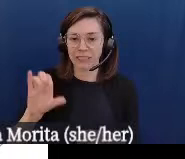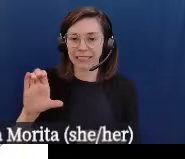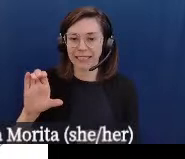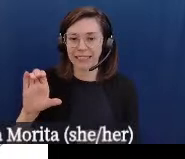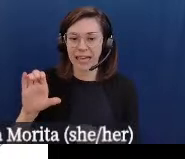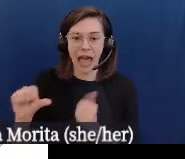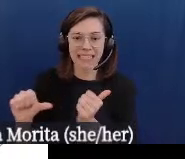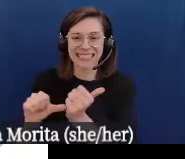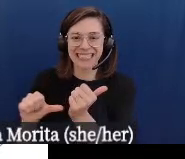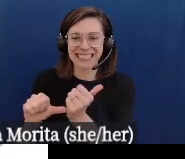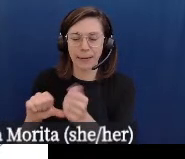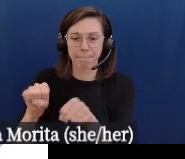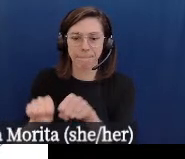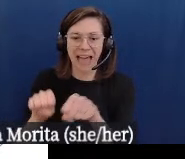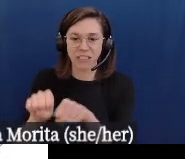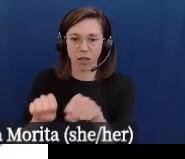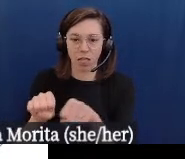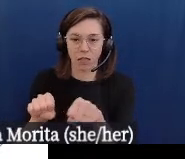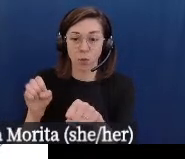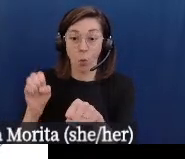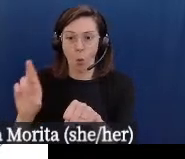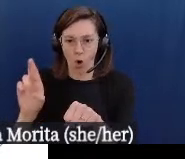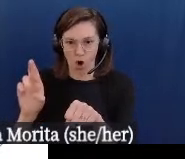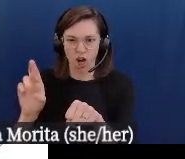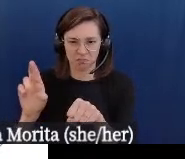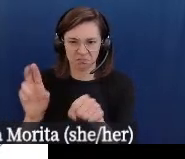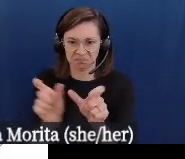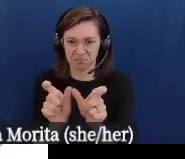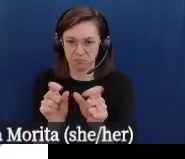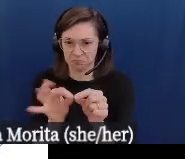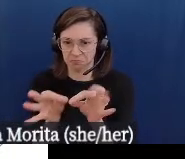or to that language.